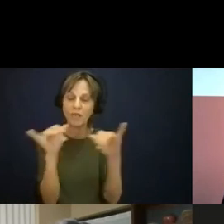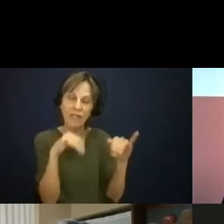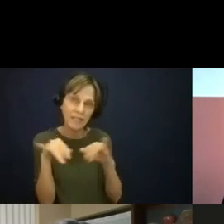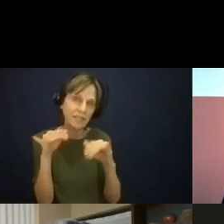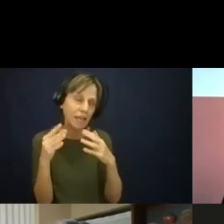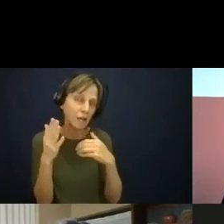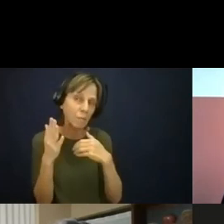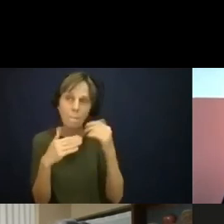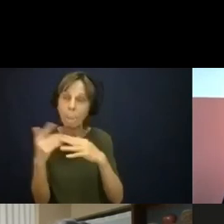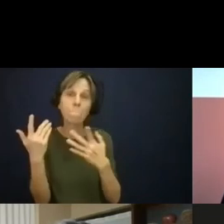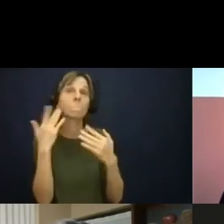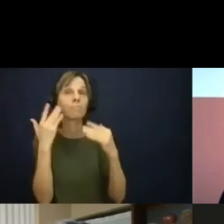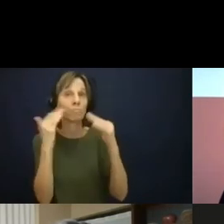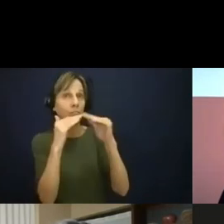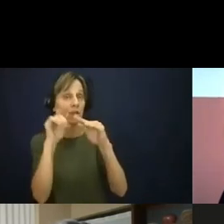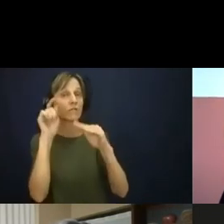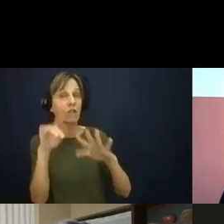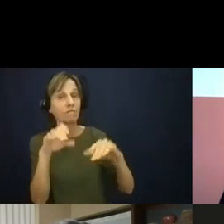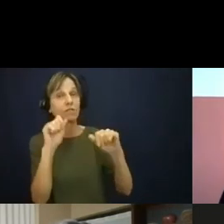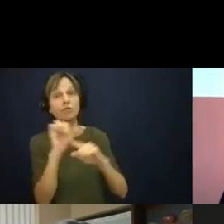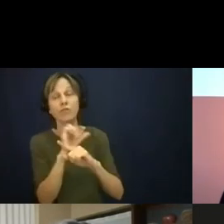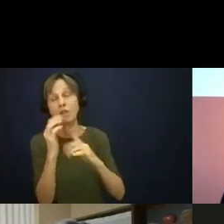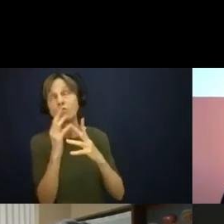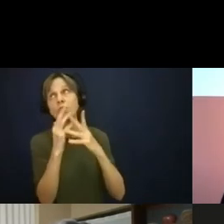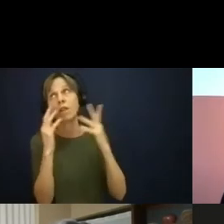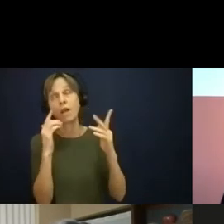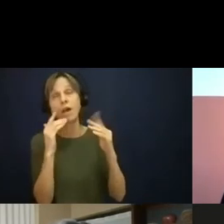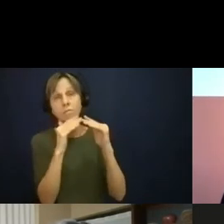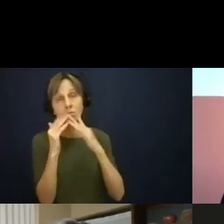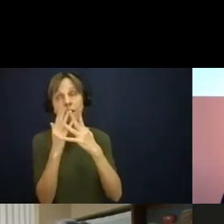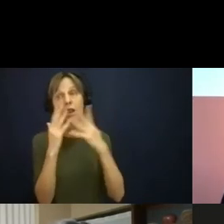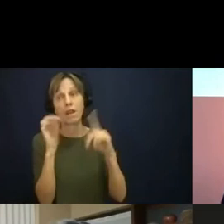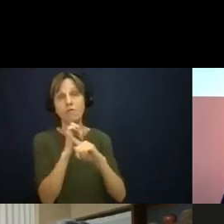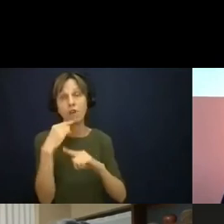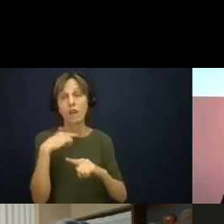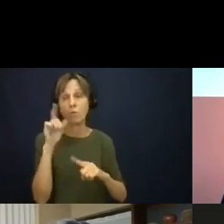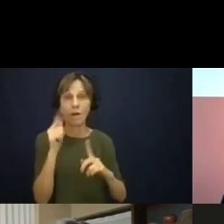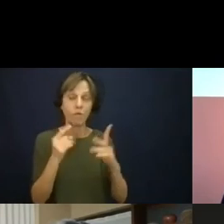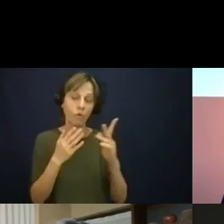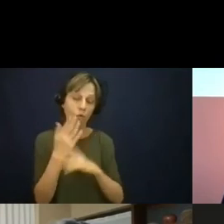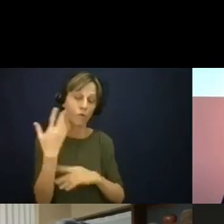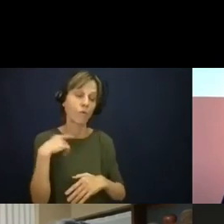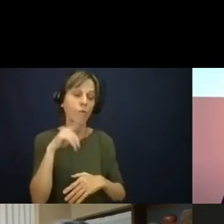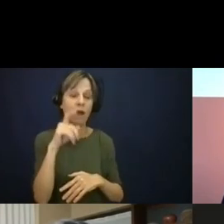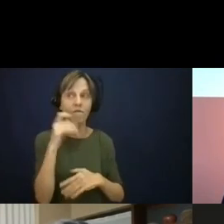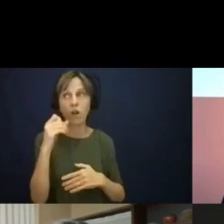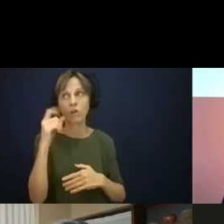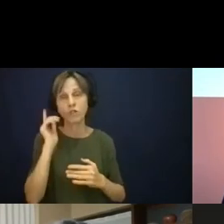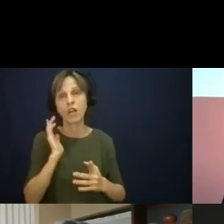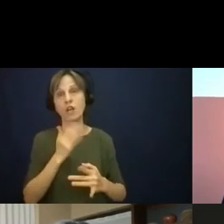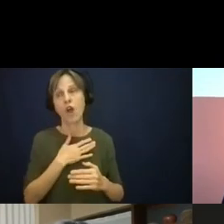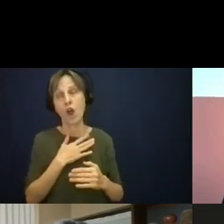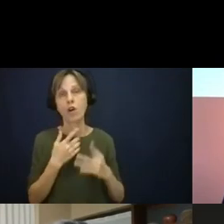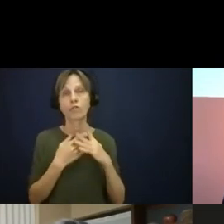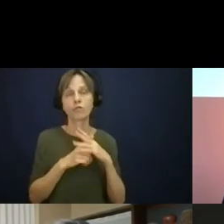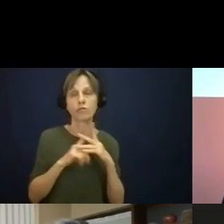training, peers had to go through a lot of training. There's so much to being a peer, because there's a lot of trainings we have to go through, and we have to understand our own triggers, because we